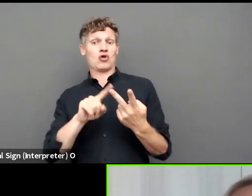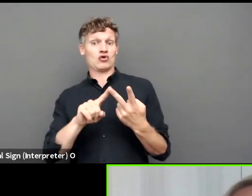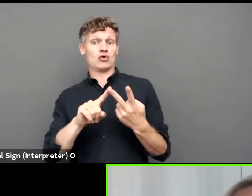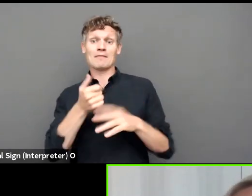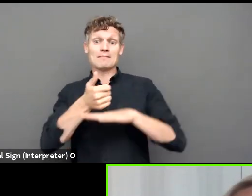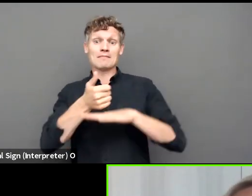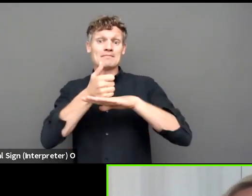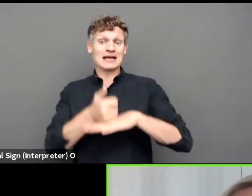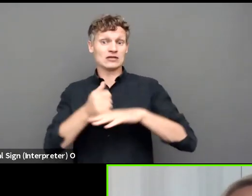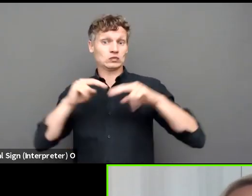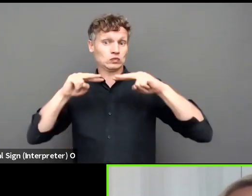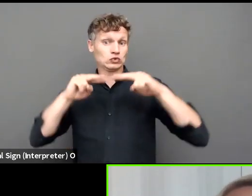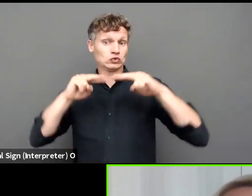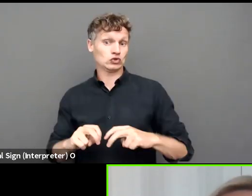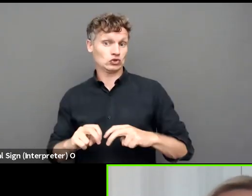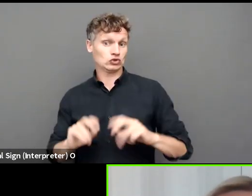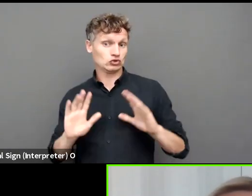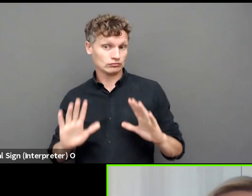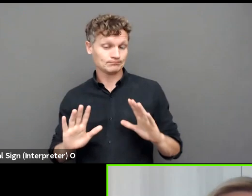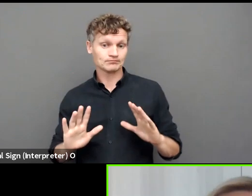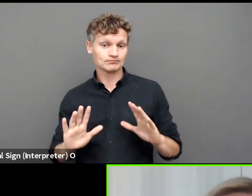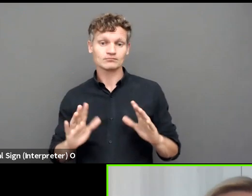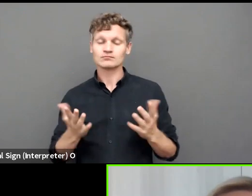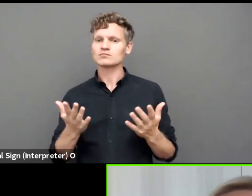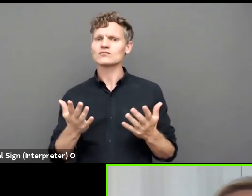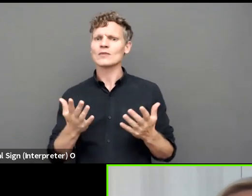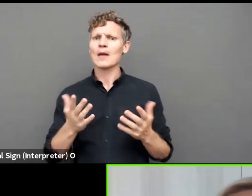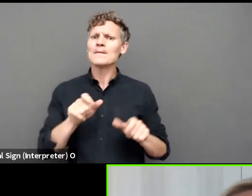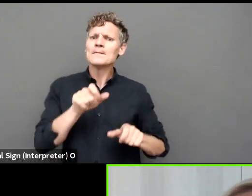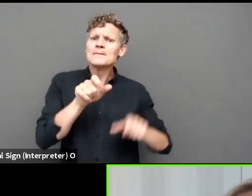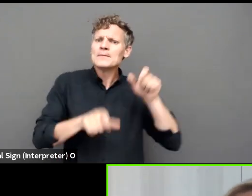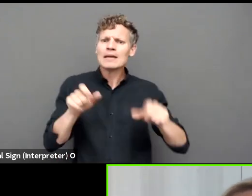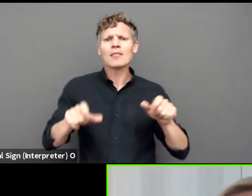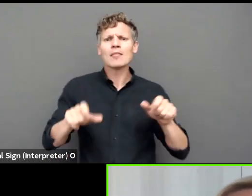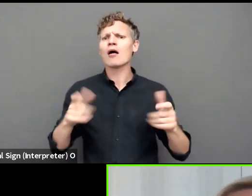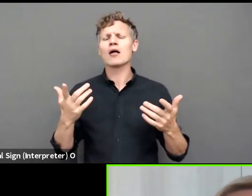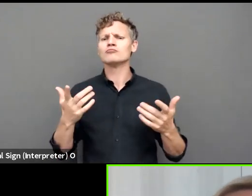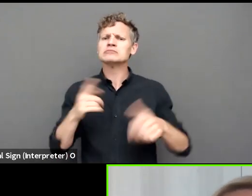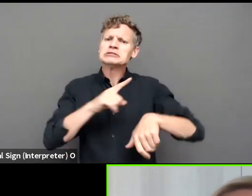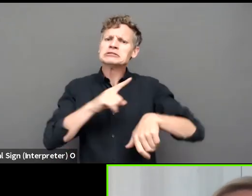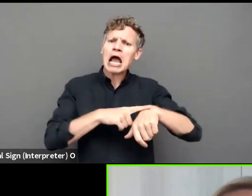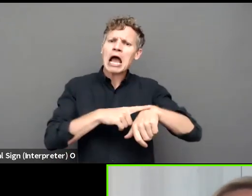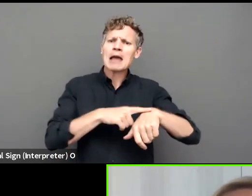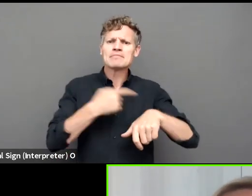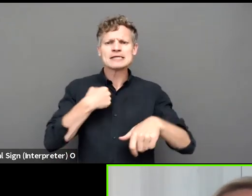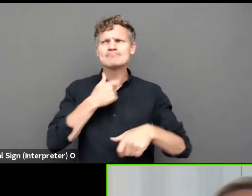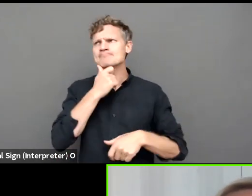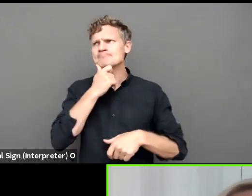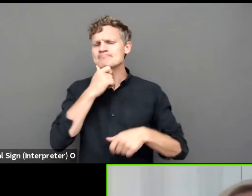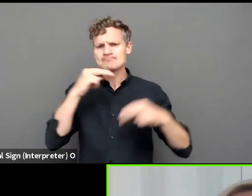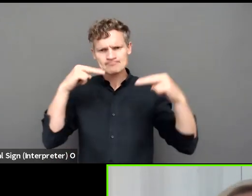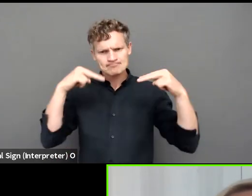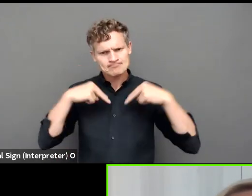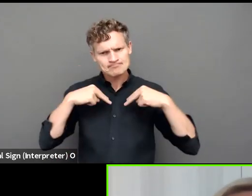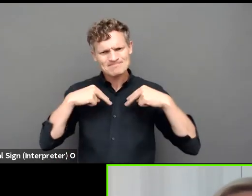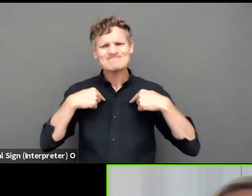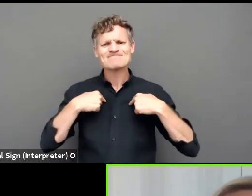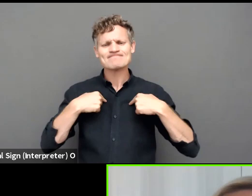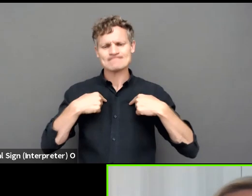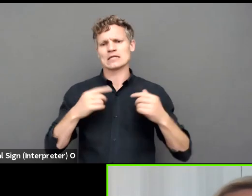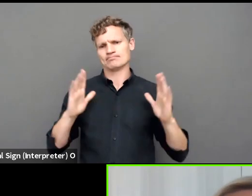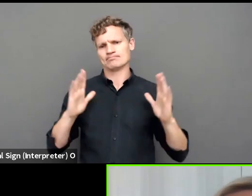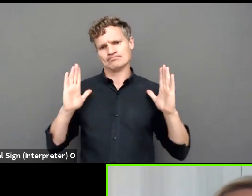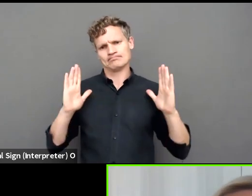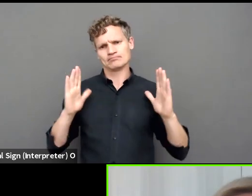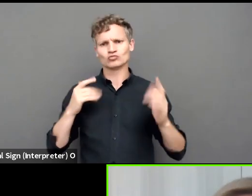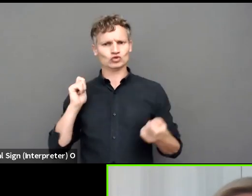people more likely to engage in change and willing to change? So we have to make it personal. And so that's then the question. So how